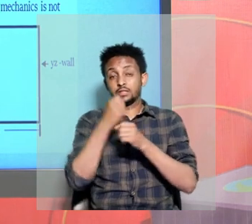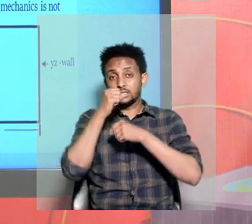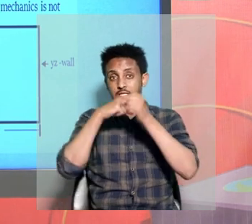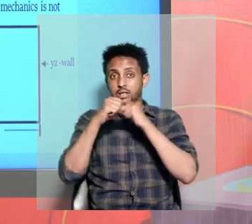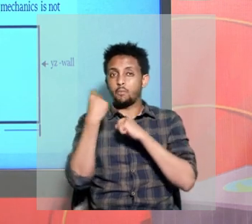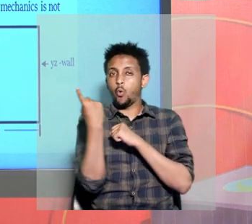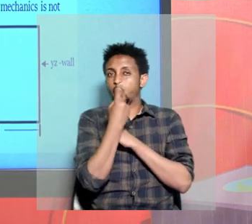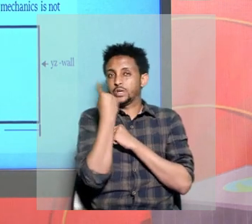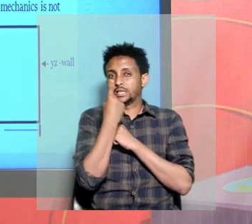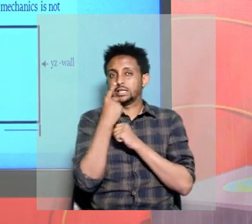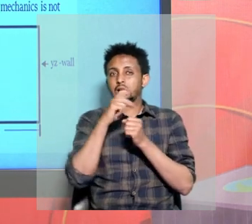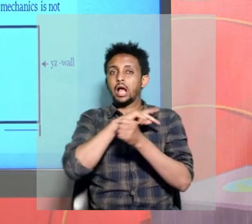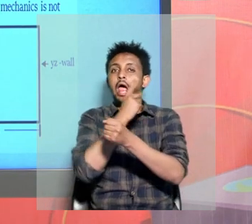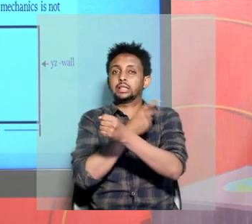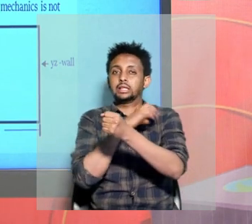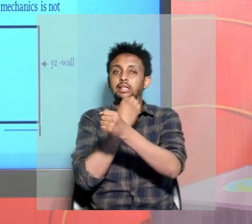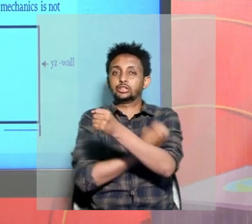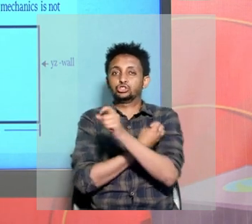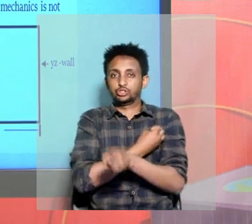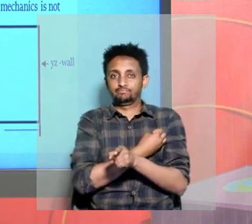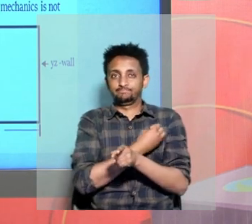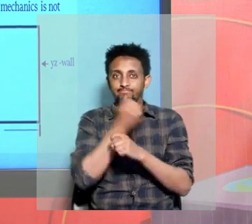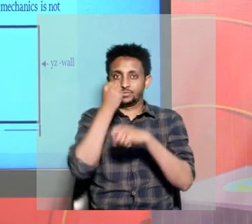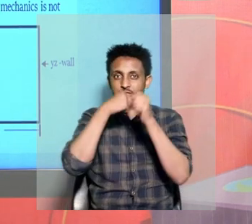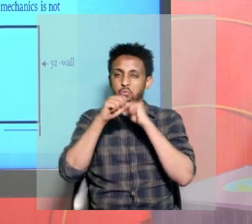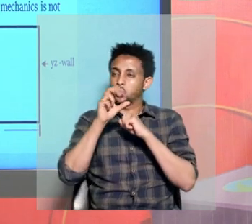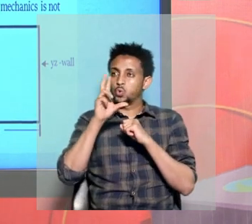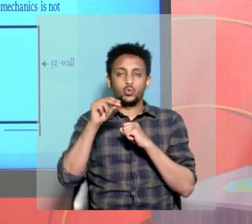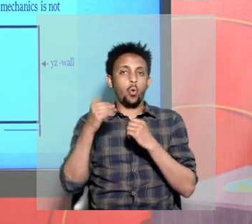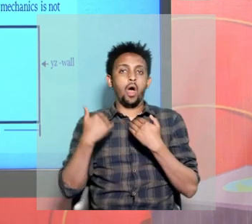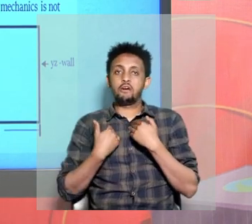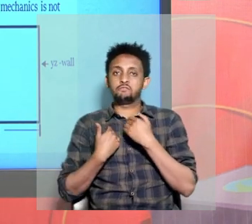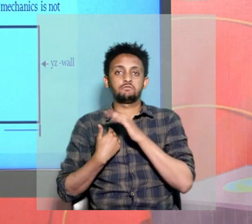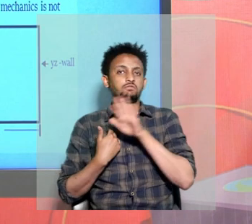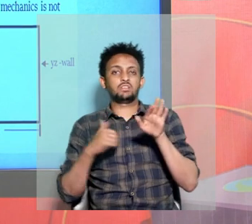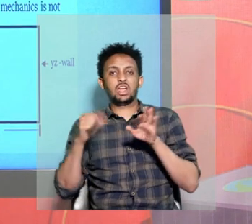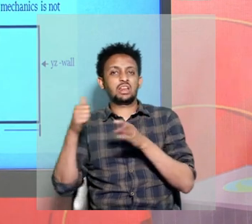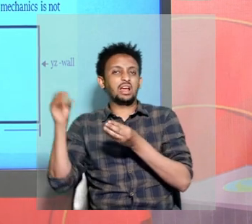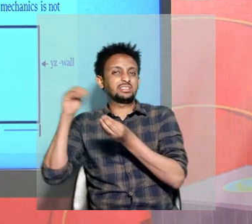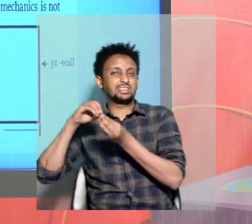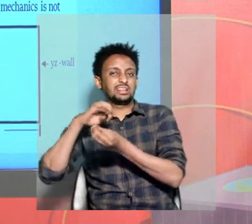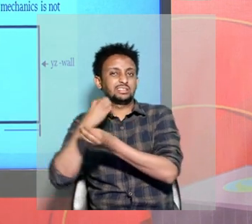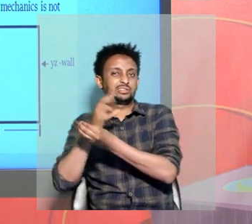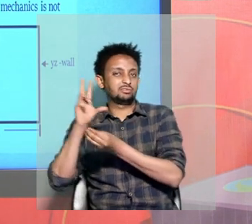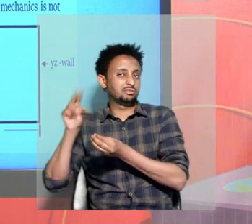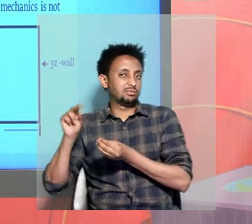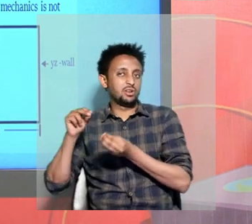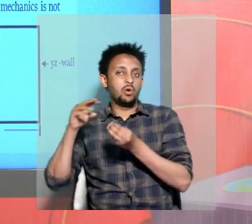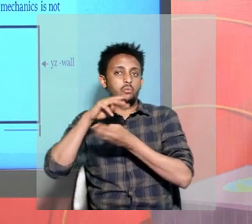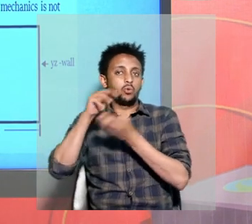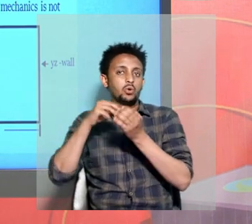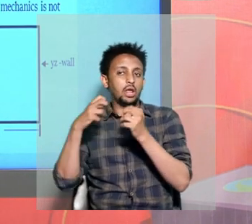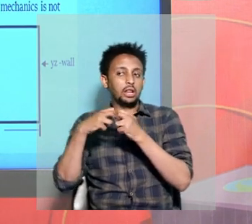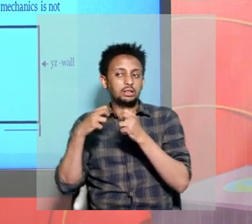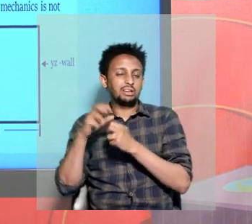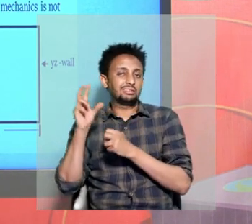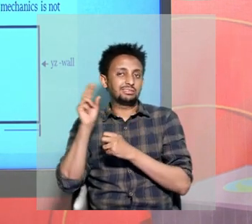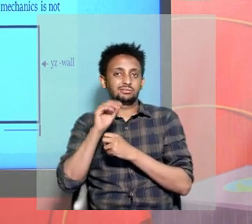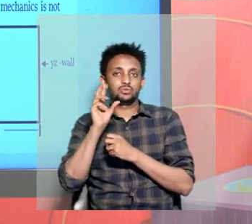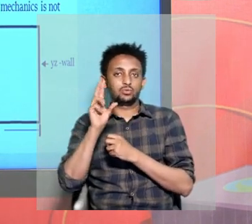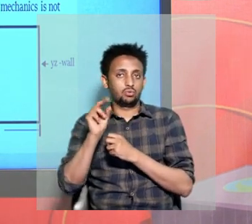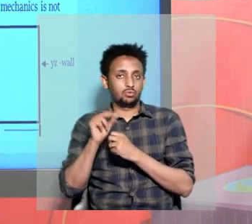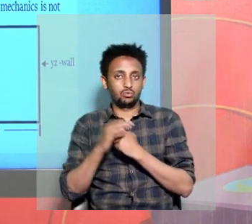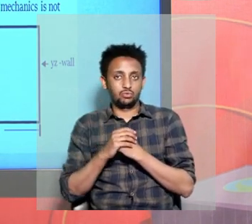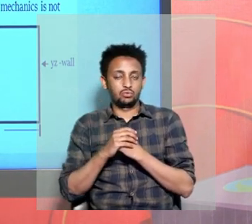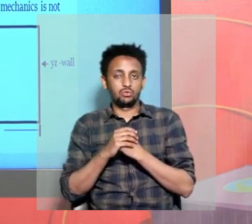system has only kinetic energy. Okay? We don't have any additional energy with the molecules like electrical energy,